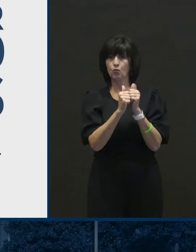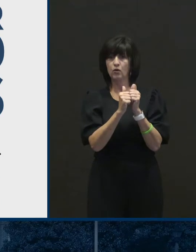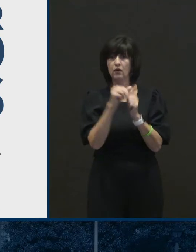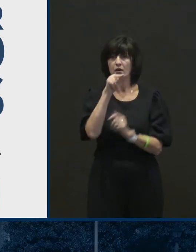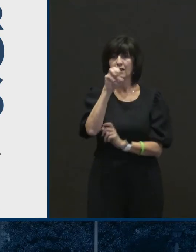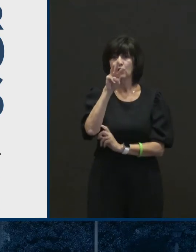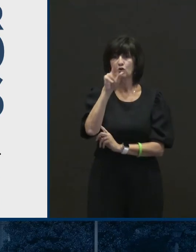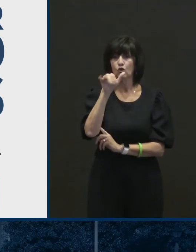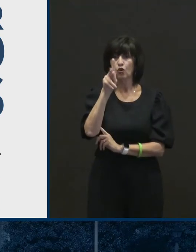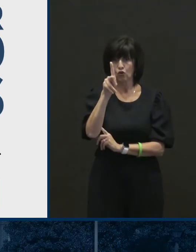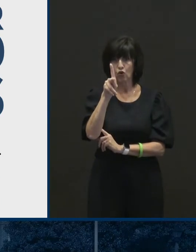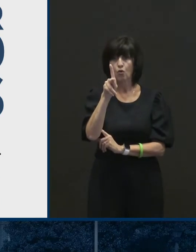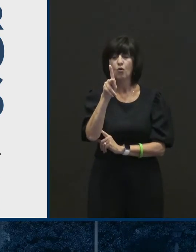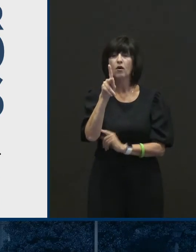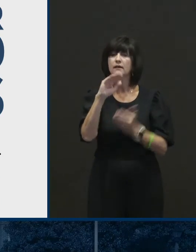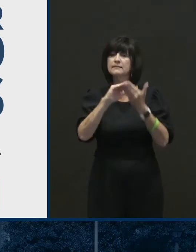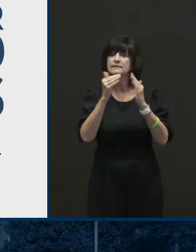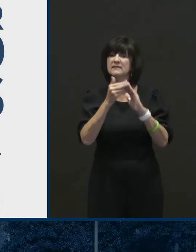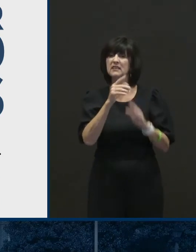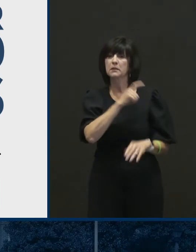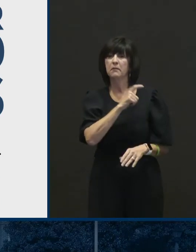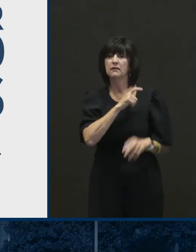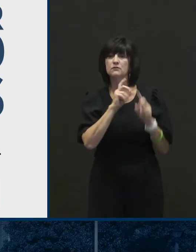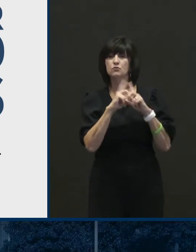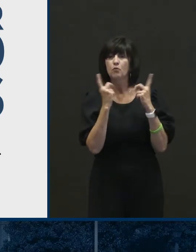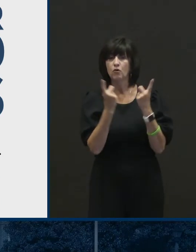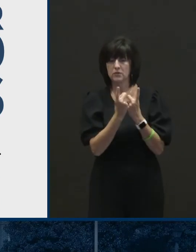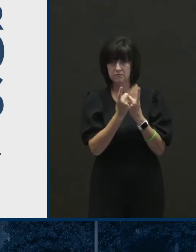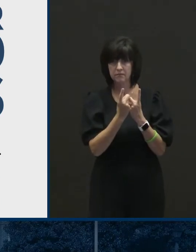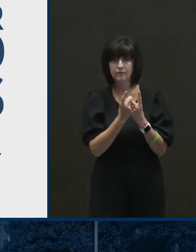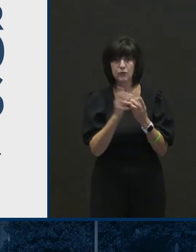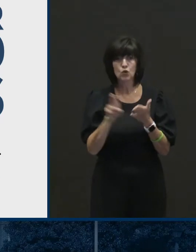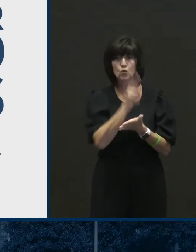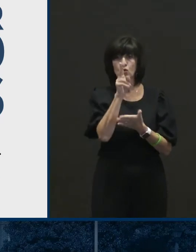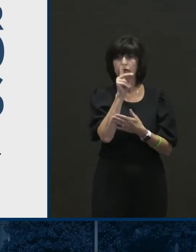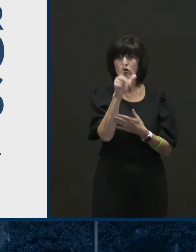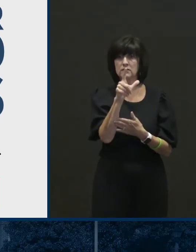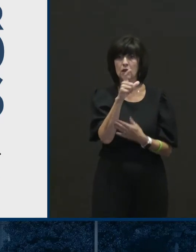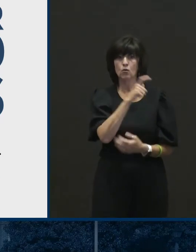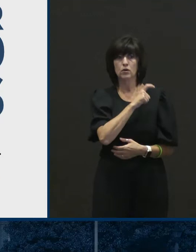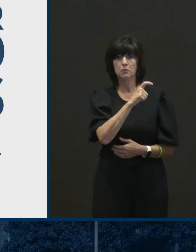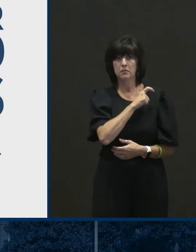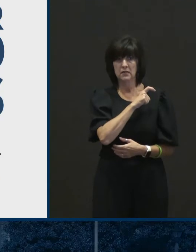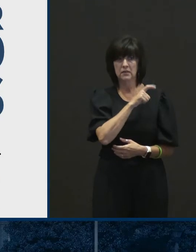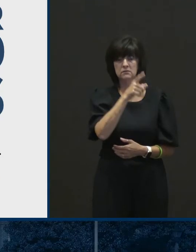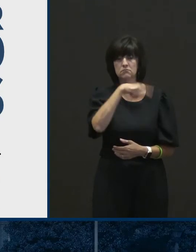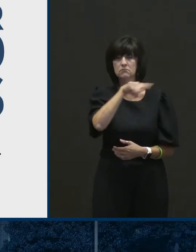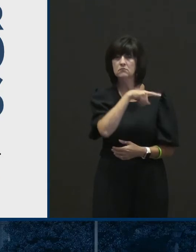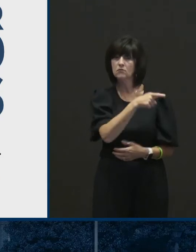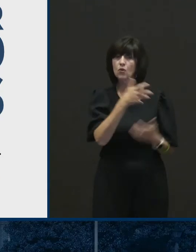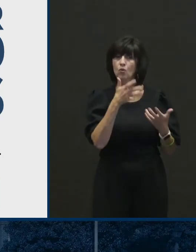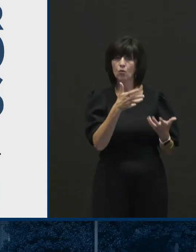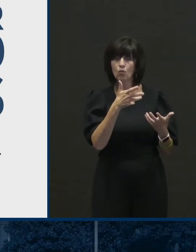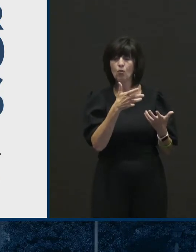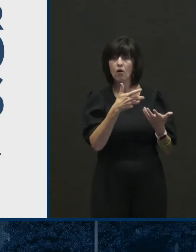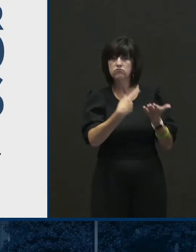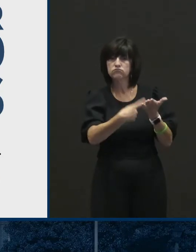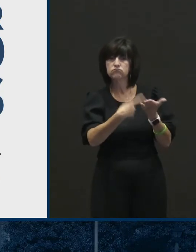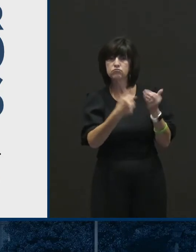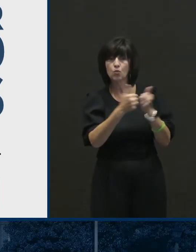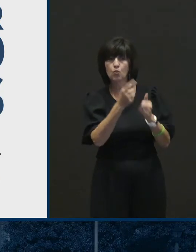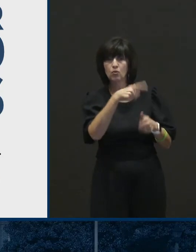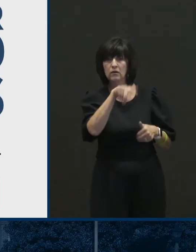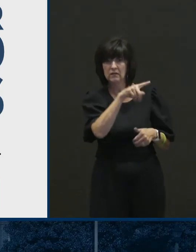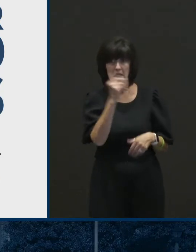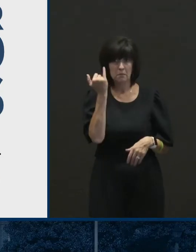Newark City Police Department and the University of Delaware Police with respect to enforcement there of the town ordinances